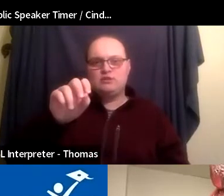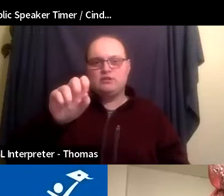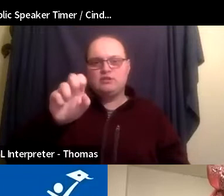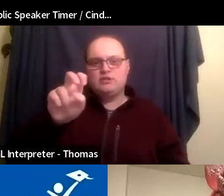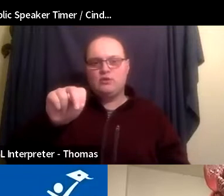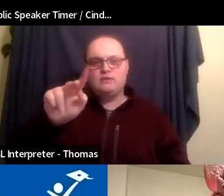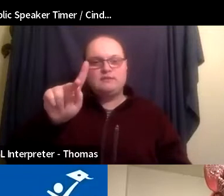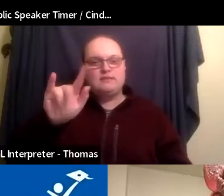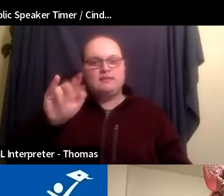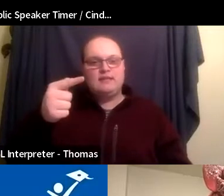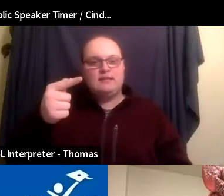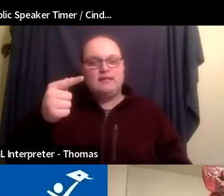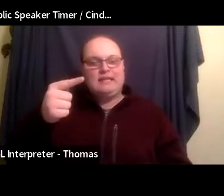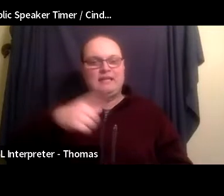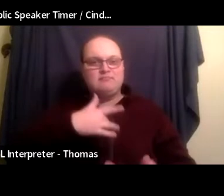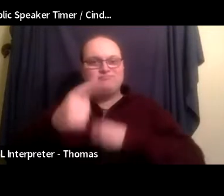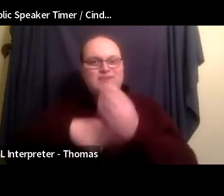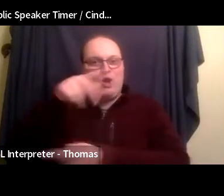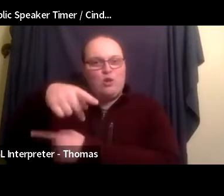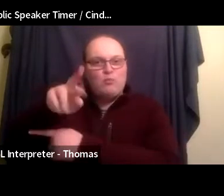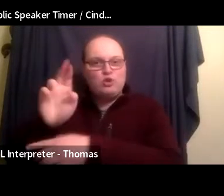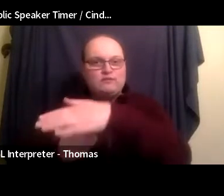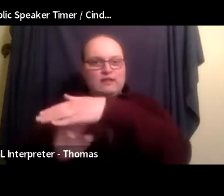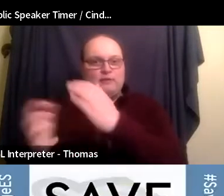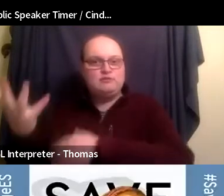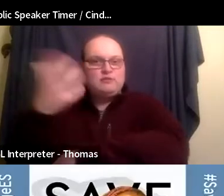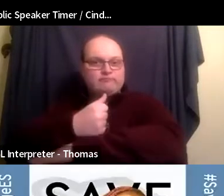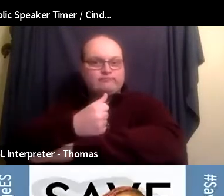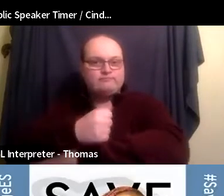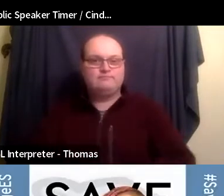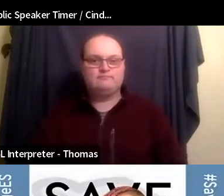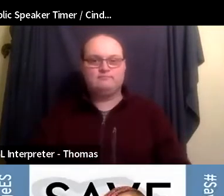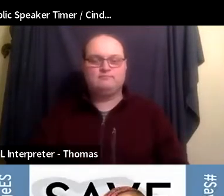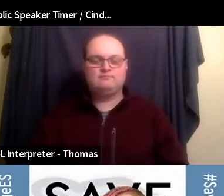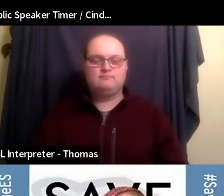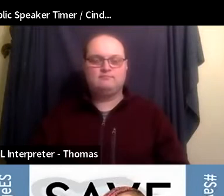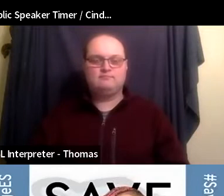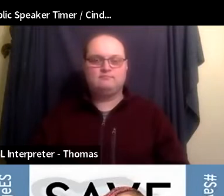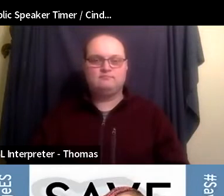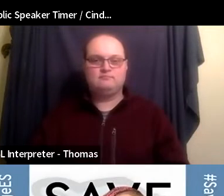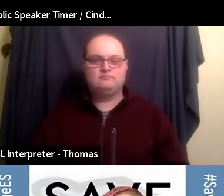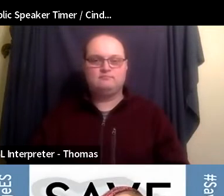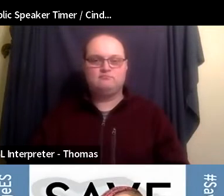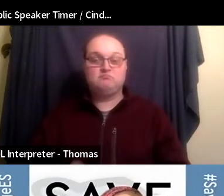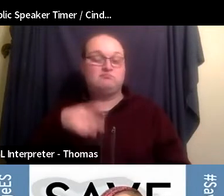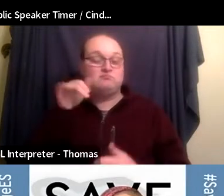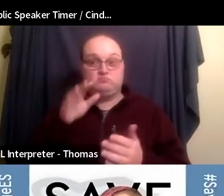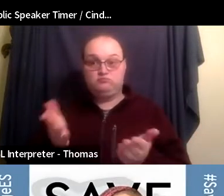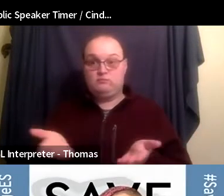Tosin King, concerned about Pointer Ridge Elementary closure. Is Tosin King in